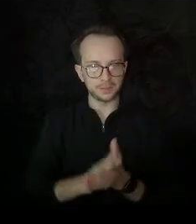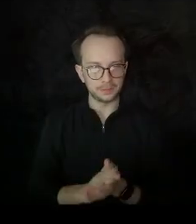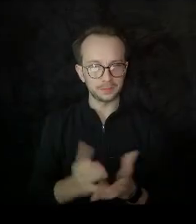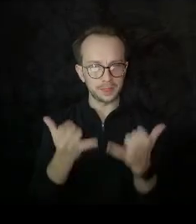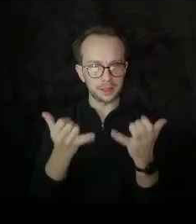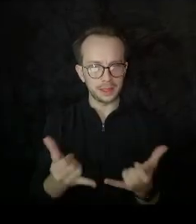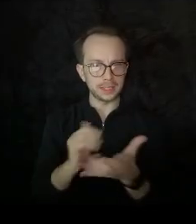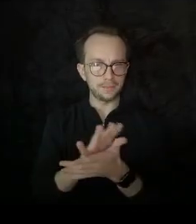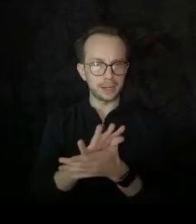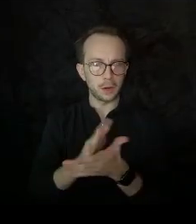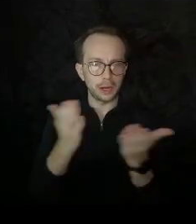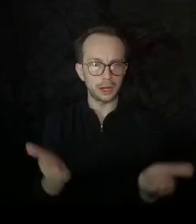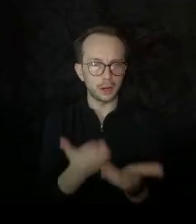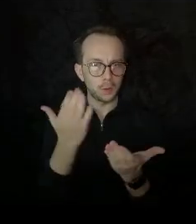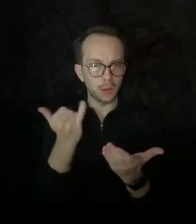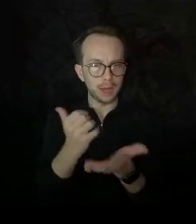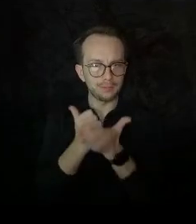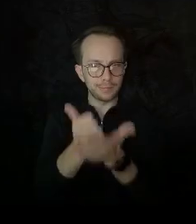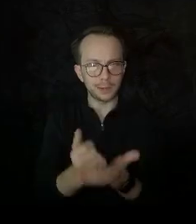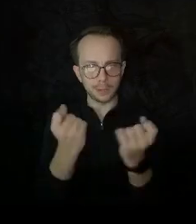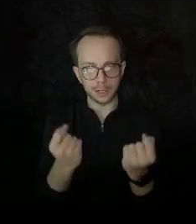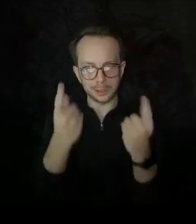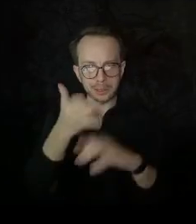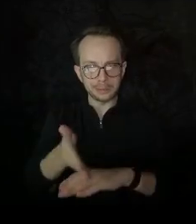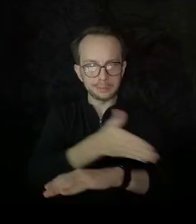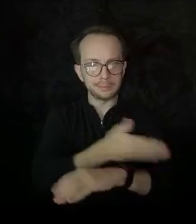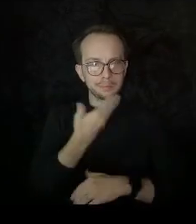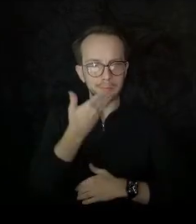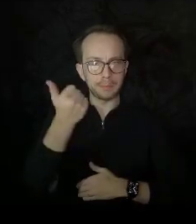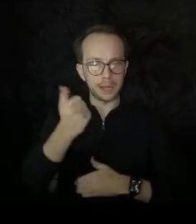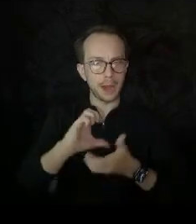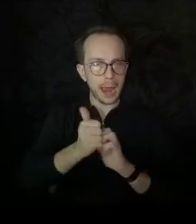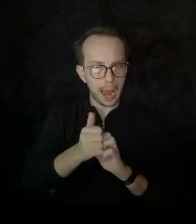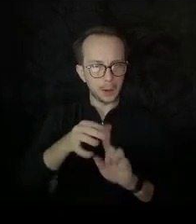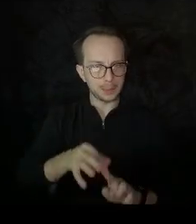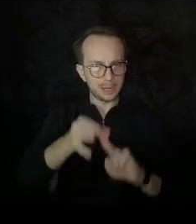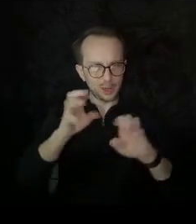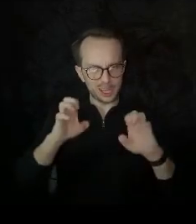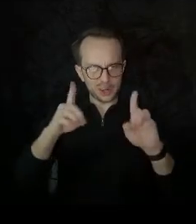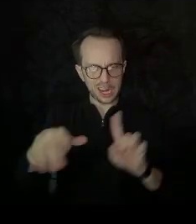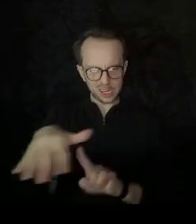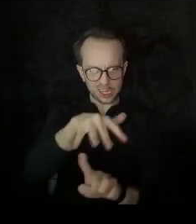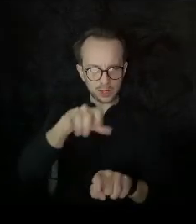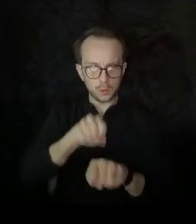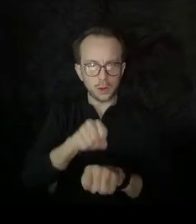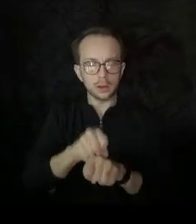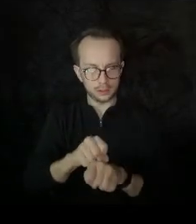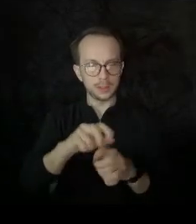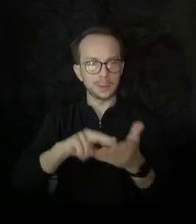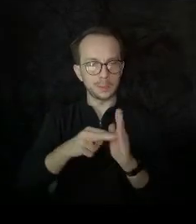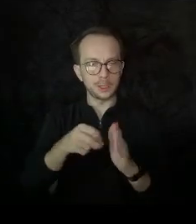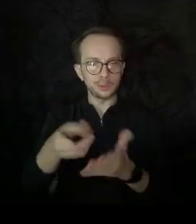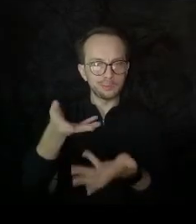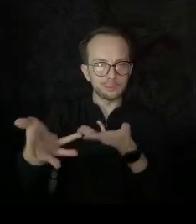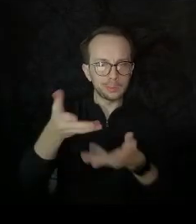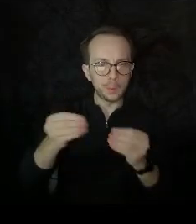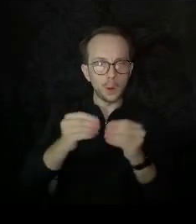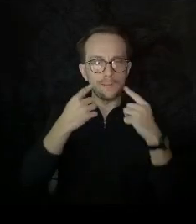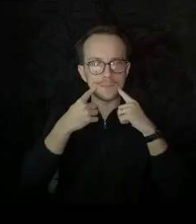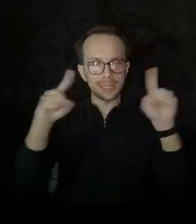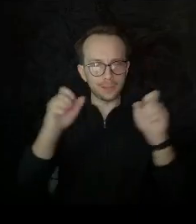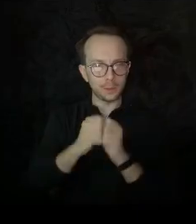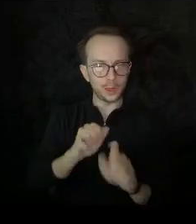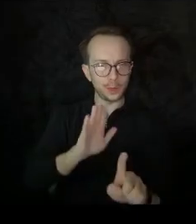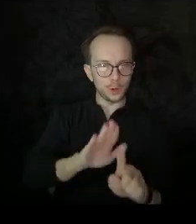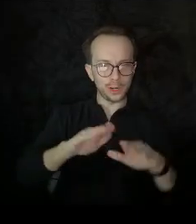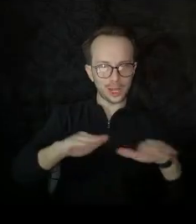you understand how special education works. This way, you can work more effectively with your child's teachers and ask the